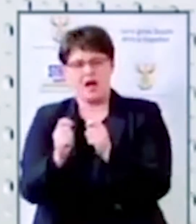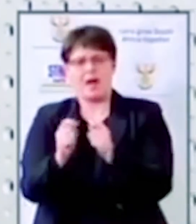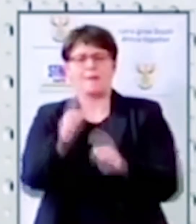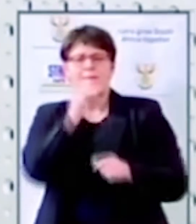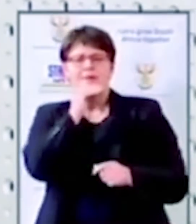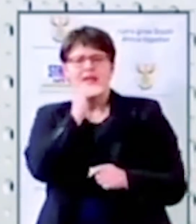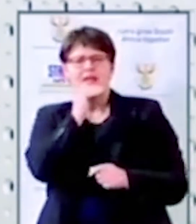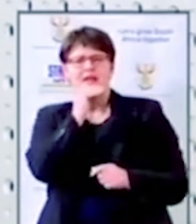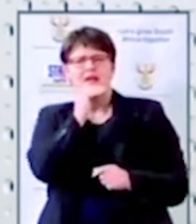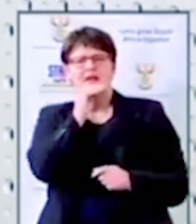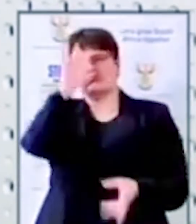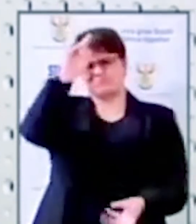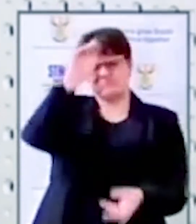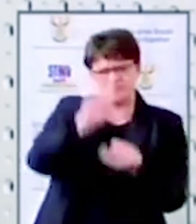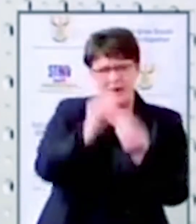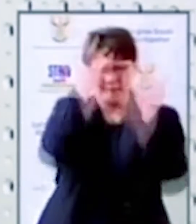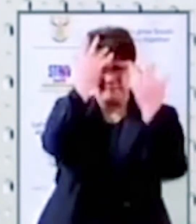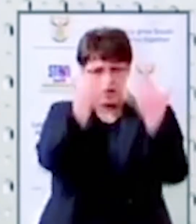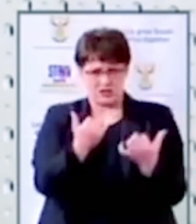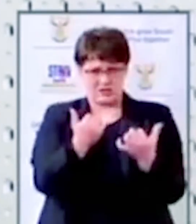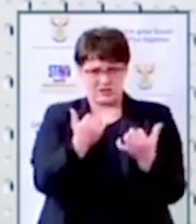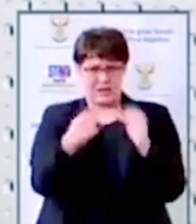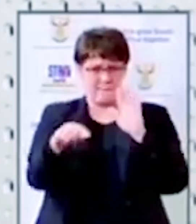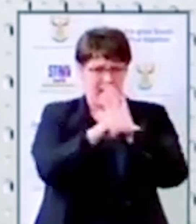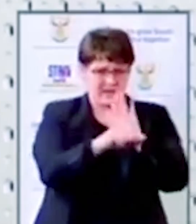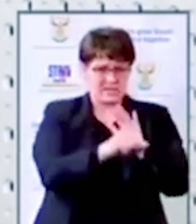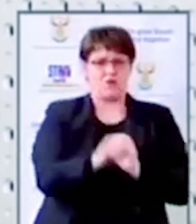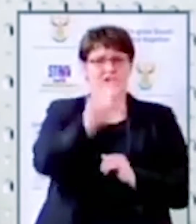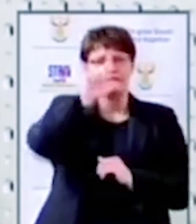into a consolidated budget deficit of